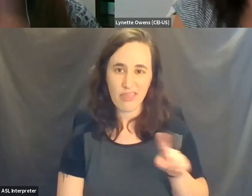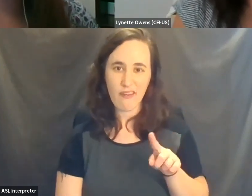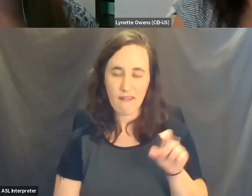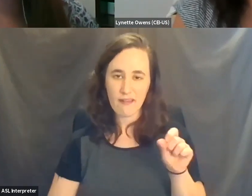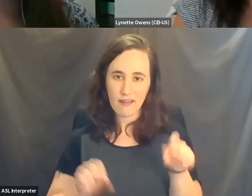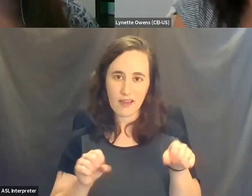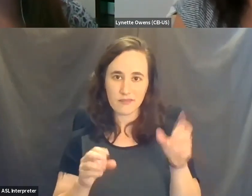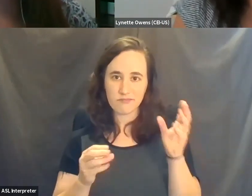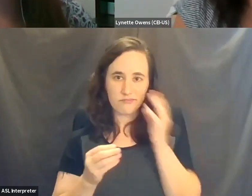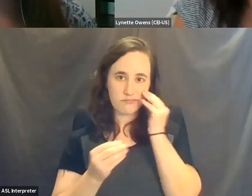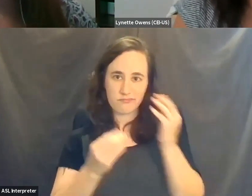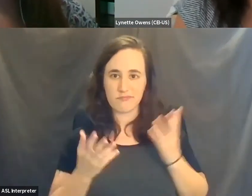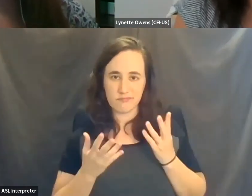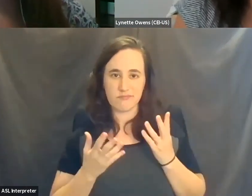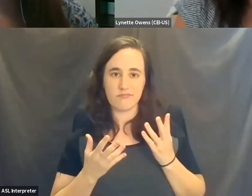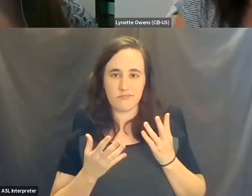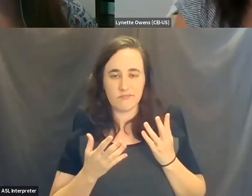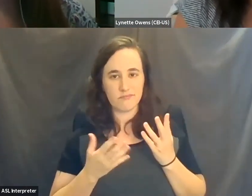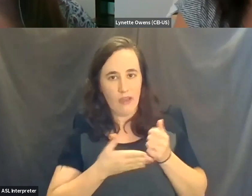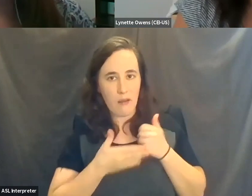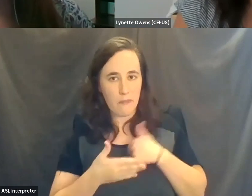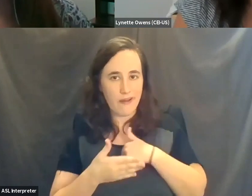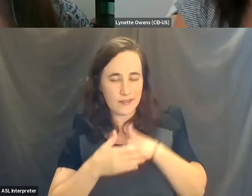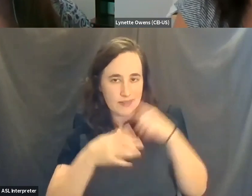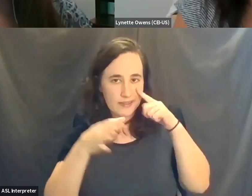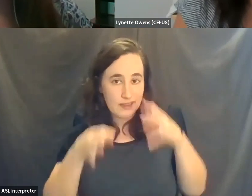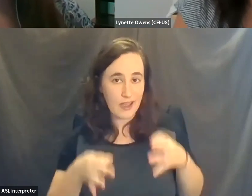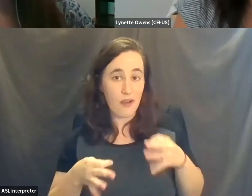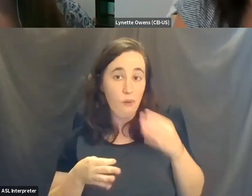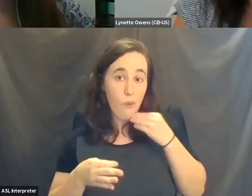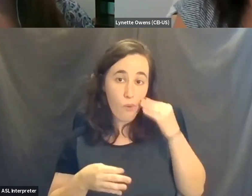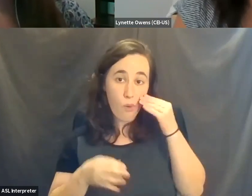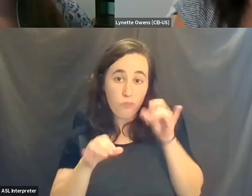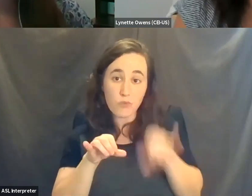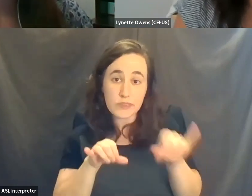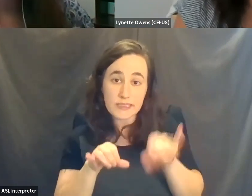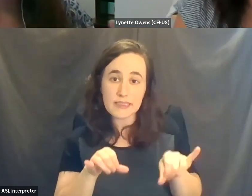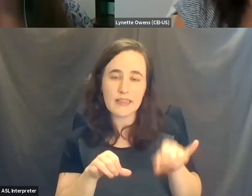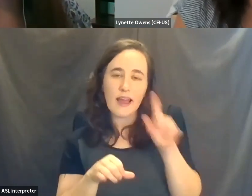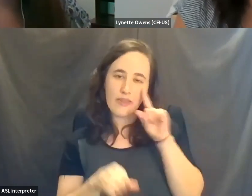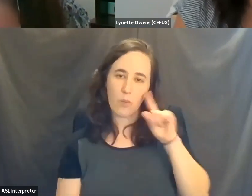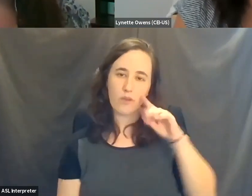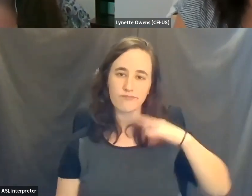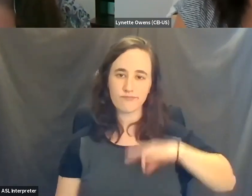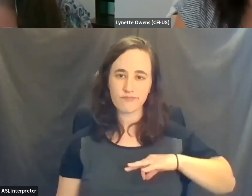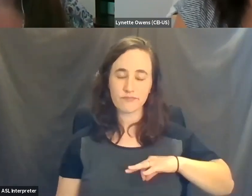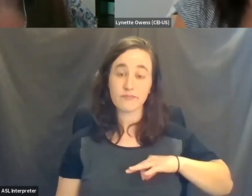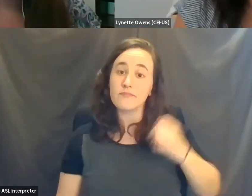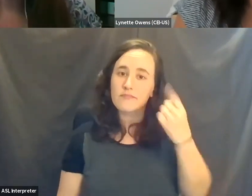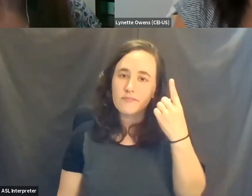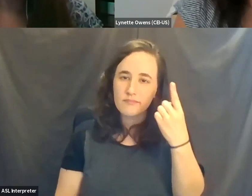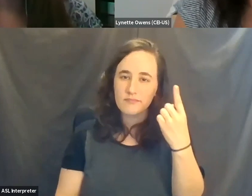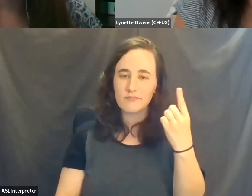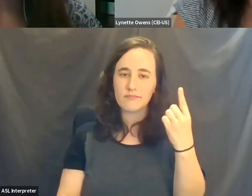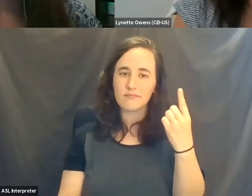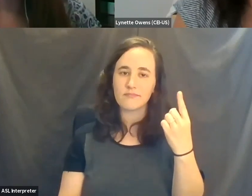to direct some of those routines at home, I think the better. And I, you know, with the caveat knowing that that can sort